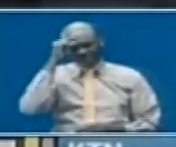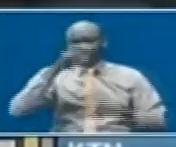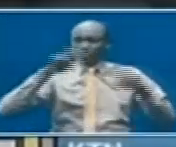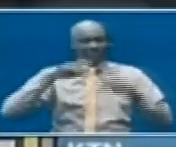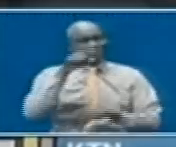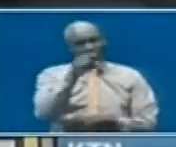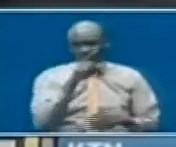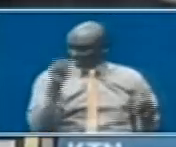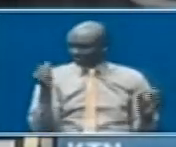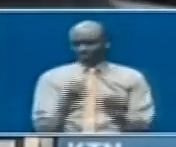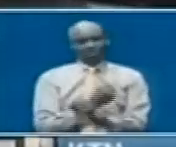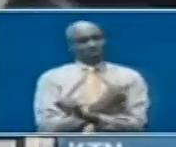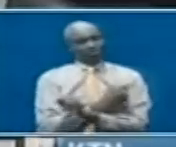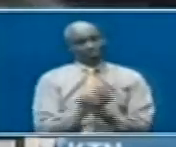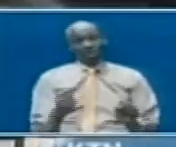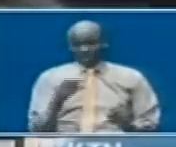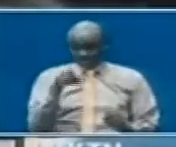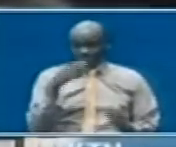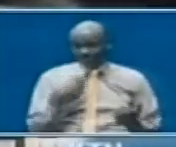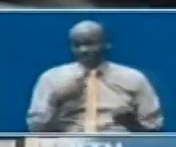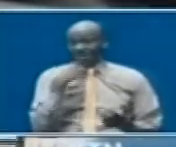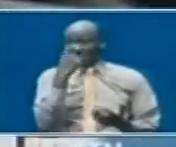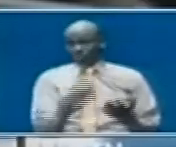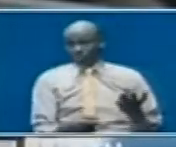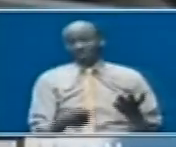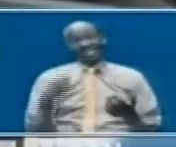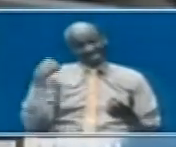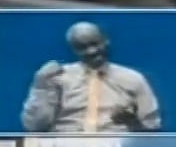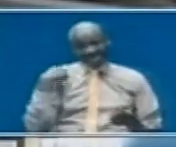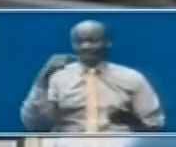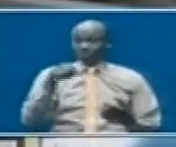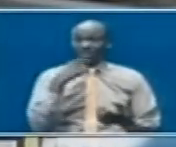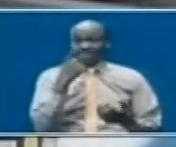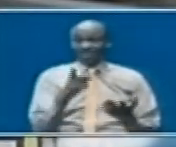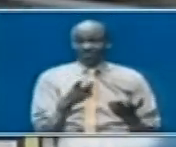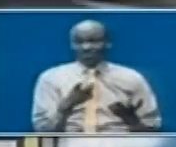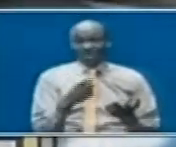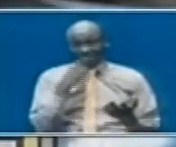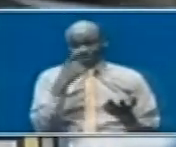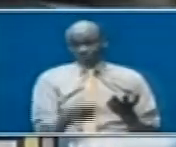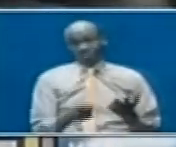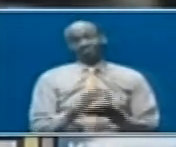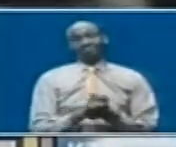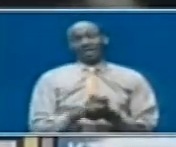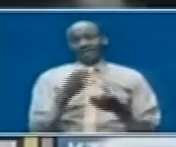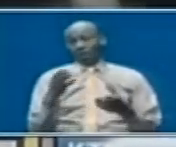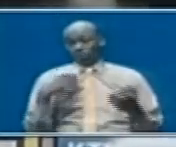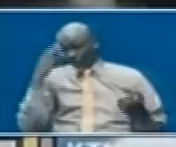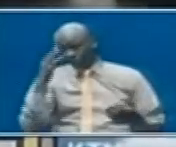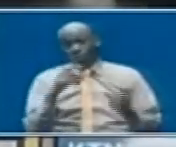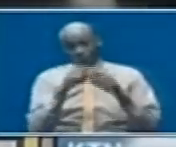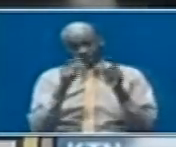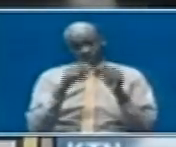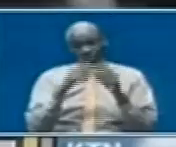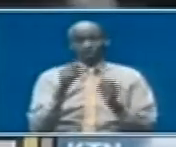them. This has been his argument all along. He repeated it again today. As it is, it remains at a deadlock. Those were the exact words of the